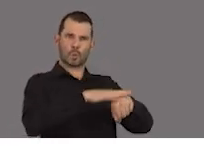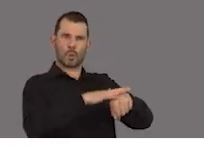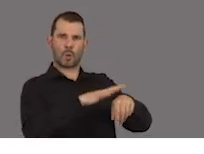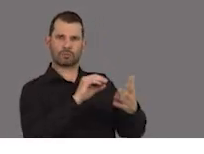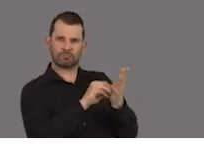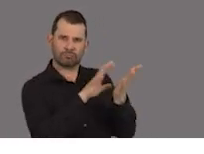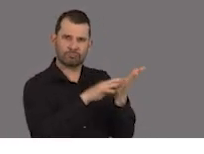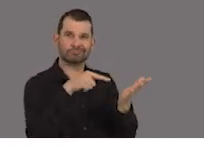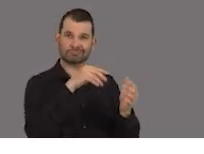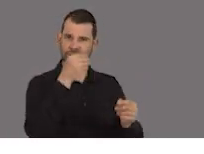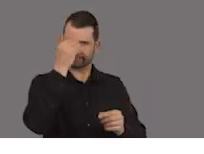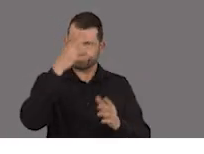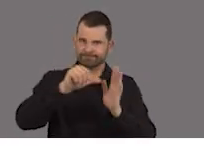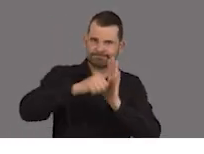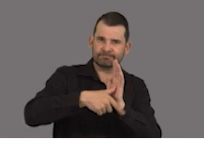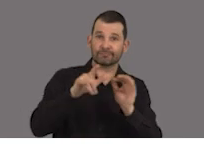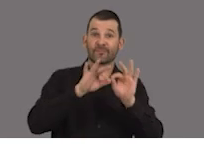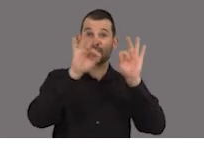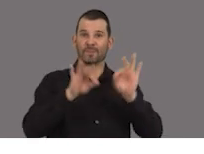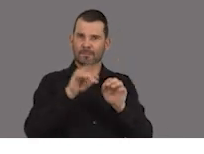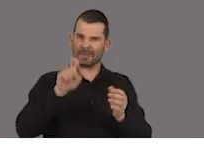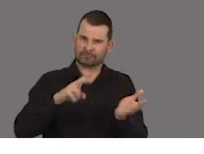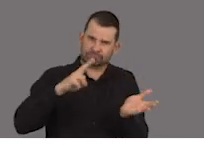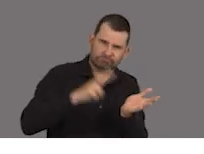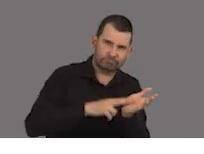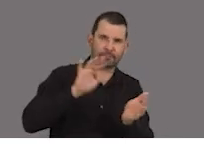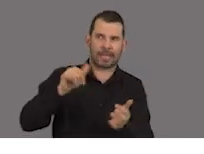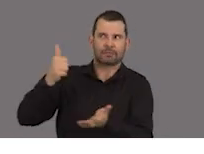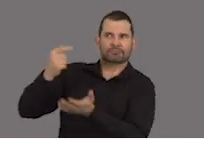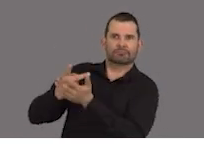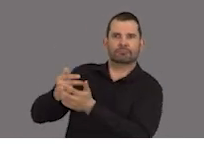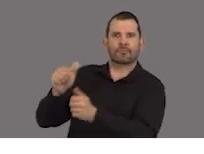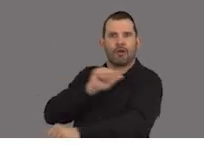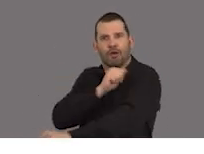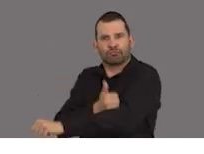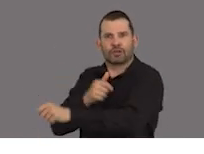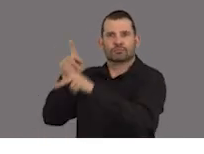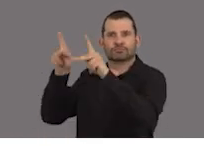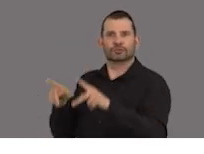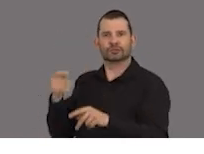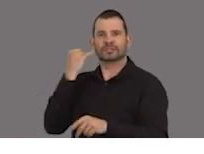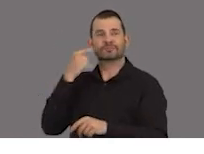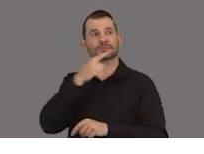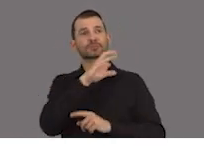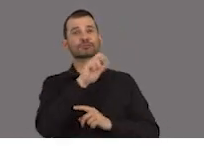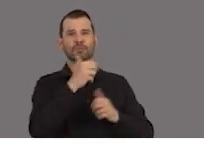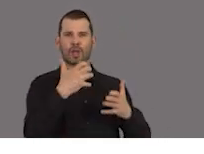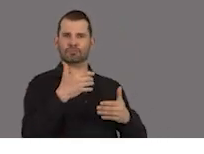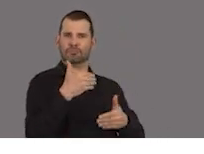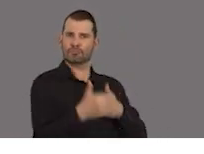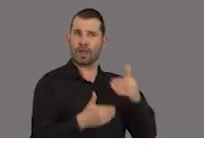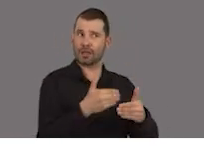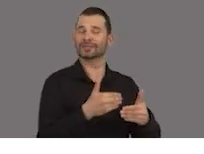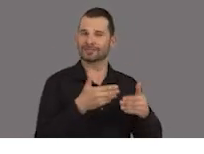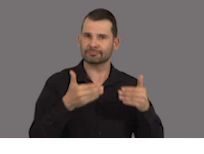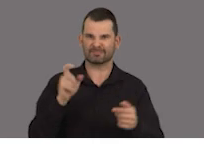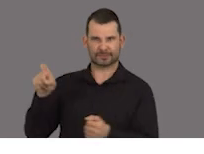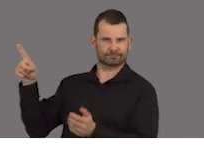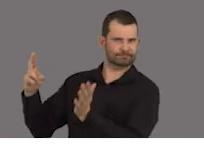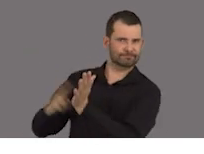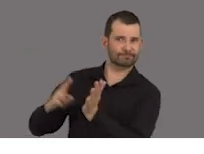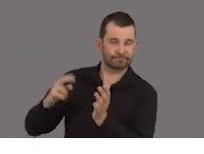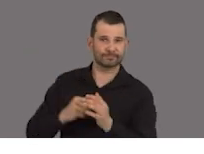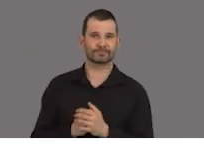Also, a warning now indicates that the form must be signed by an authorized individual in order for the CRA to process